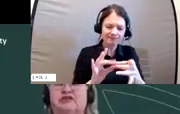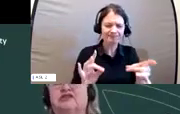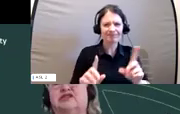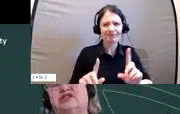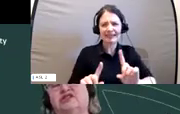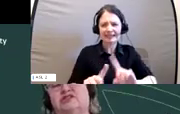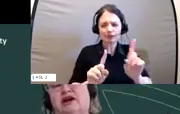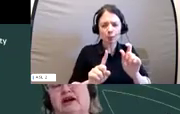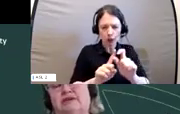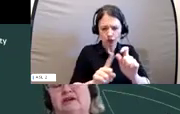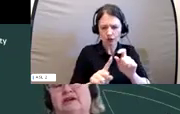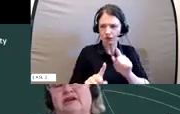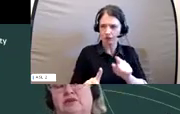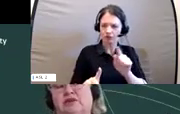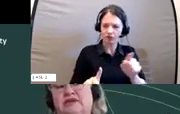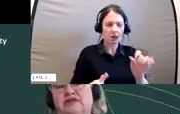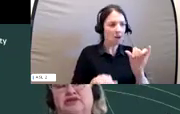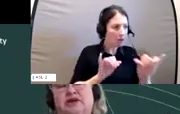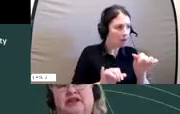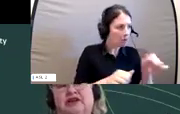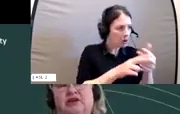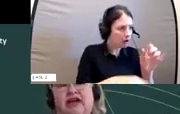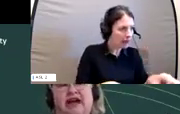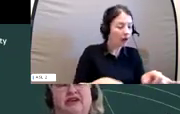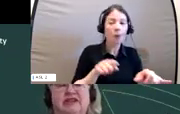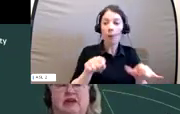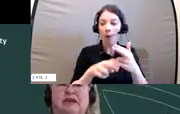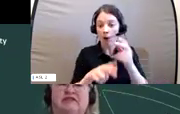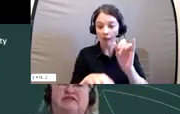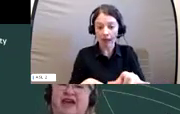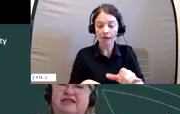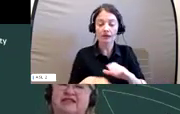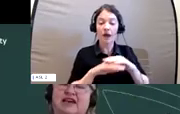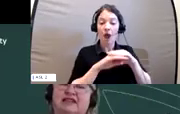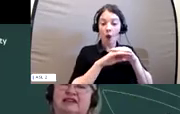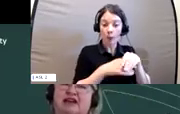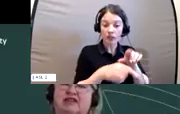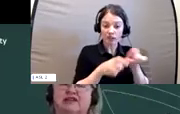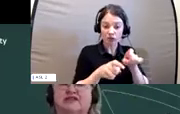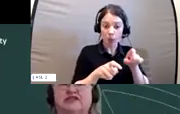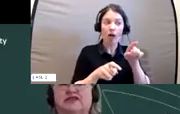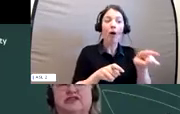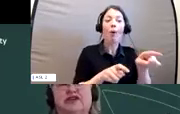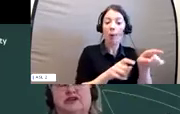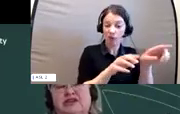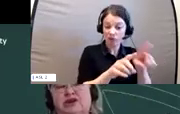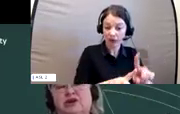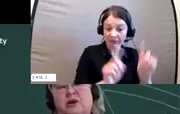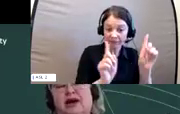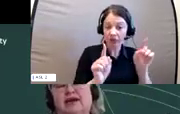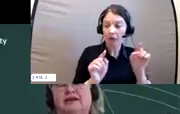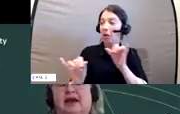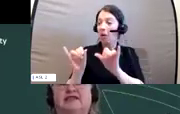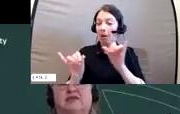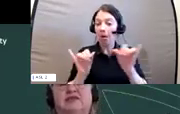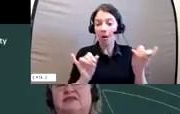terms that they used to describe coercive control in older adults. And we found that there are lots of different terms that